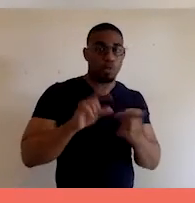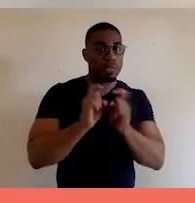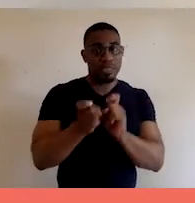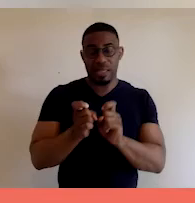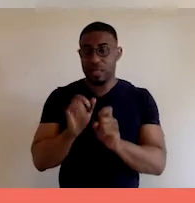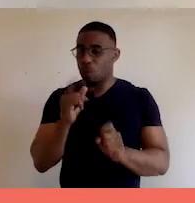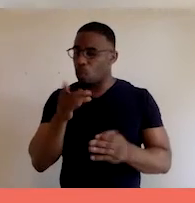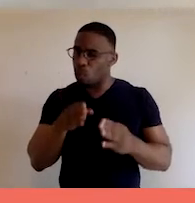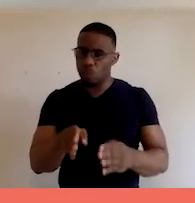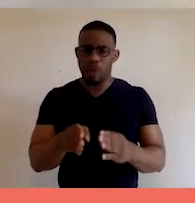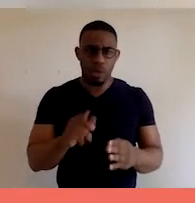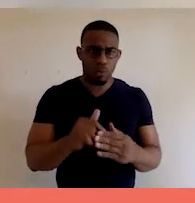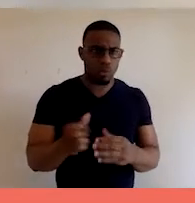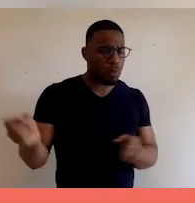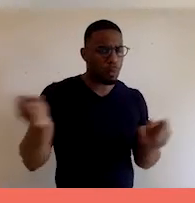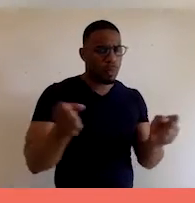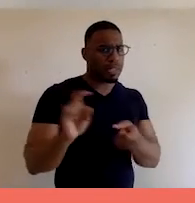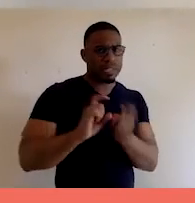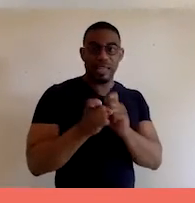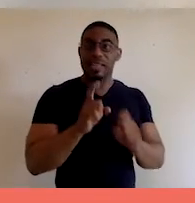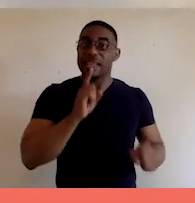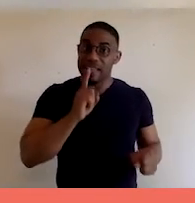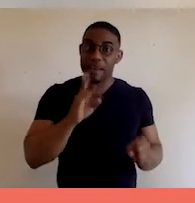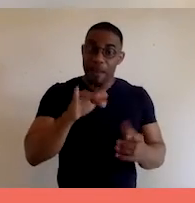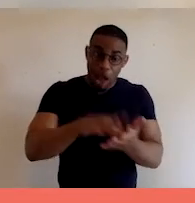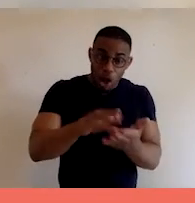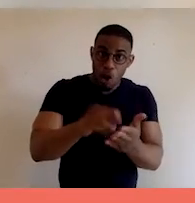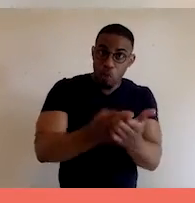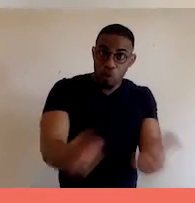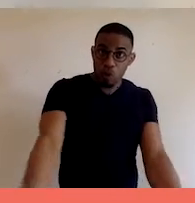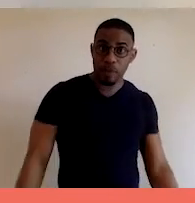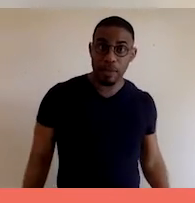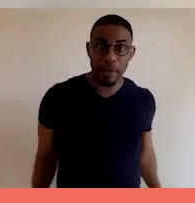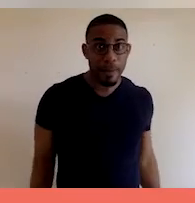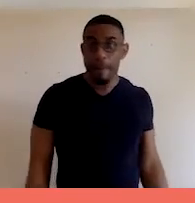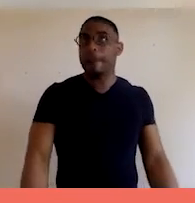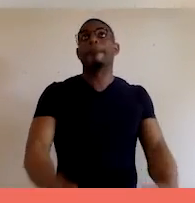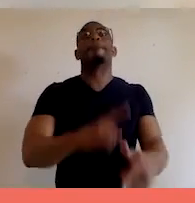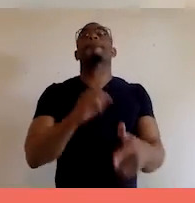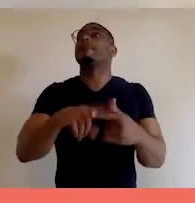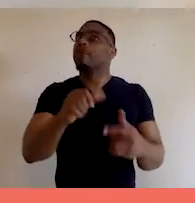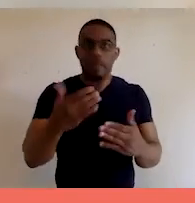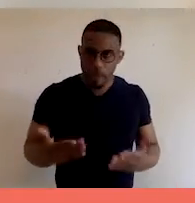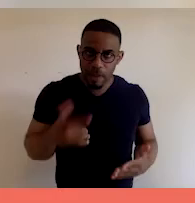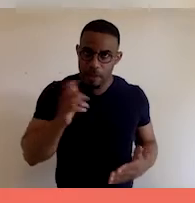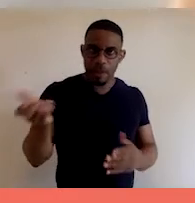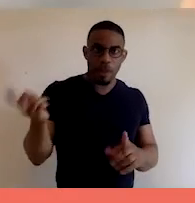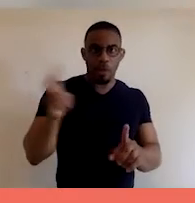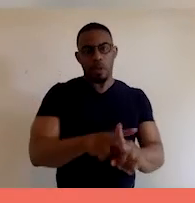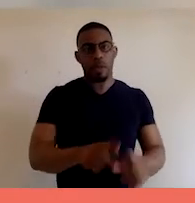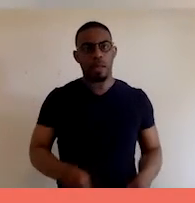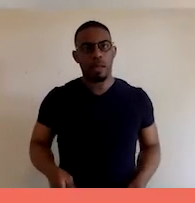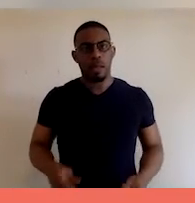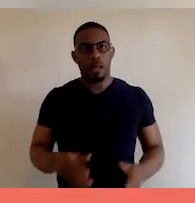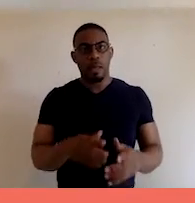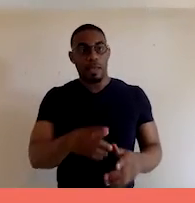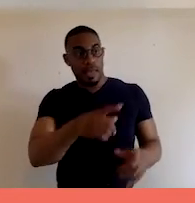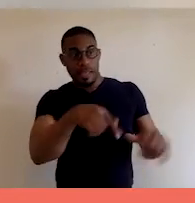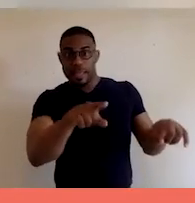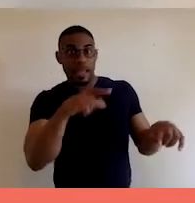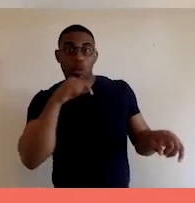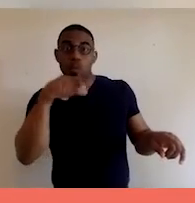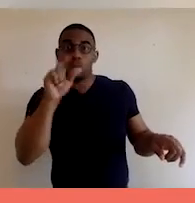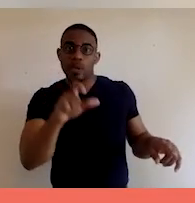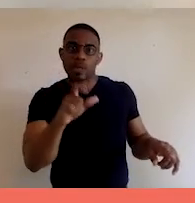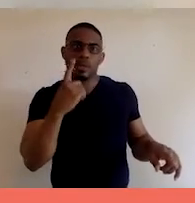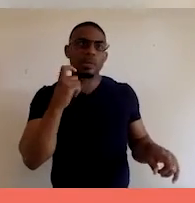change that, the one way to bring that change is by learning resources. And another thing we need to bring, they don't